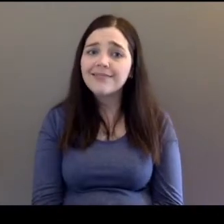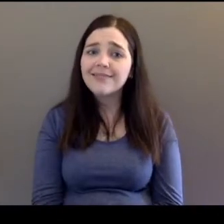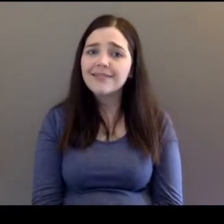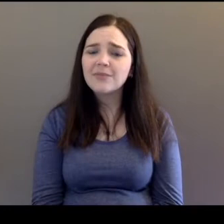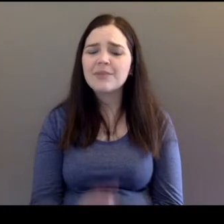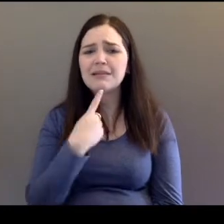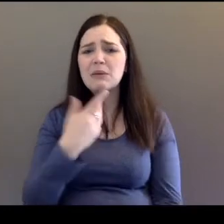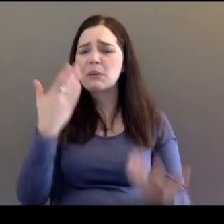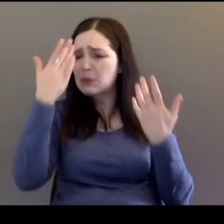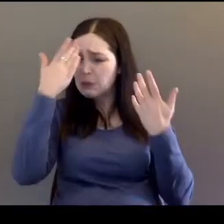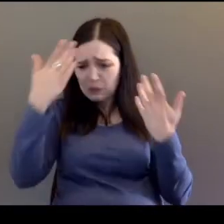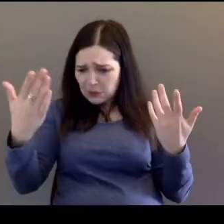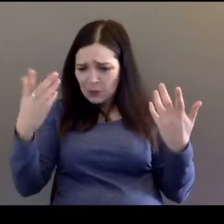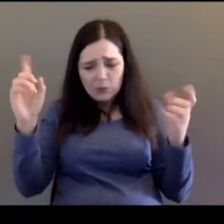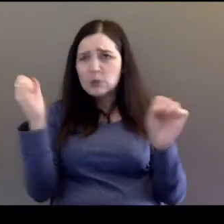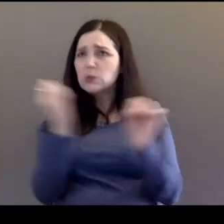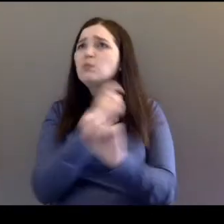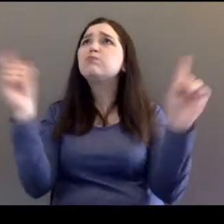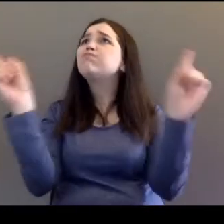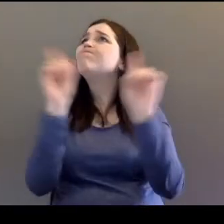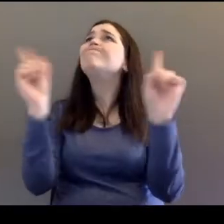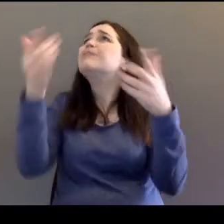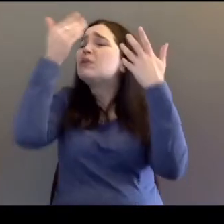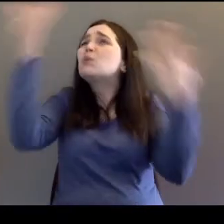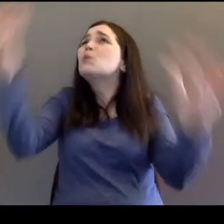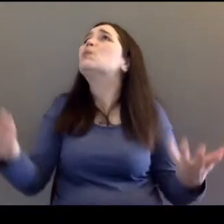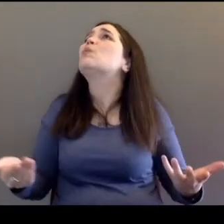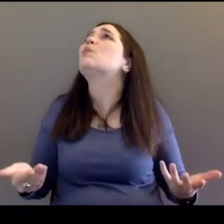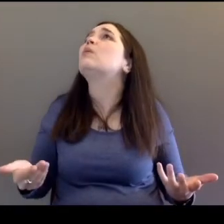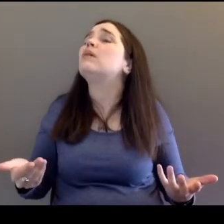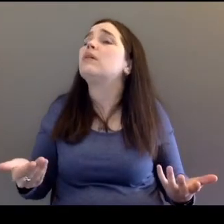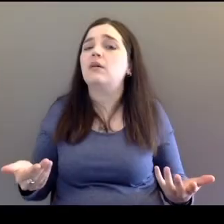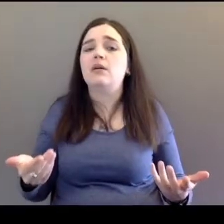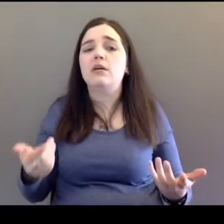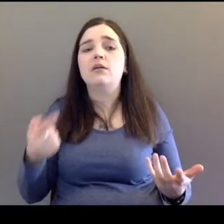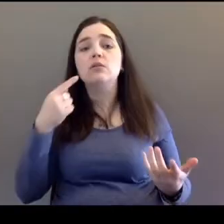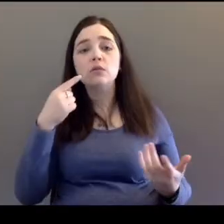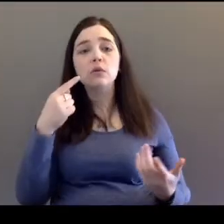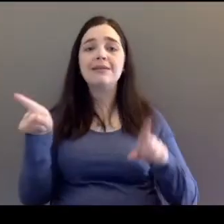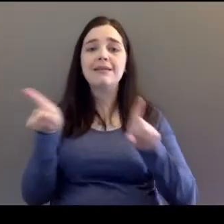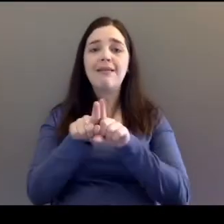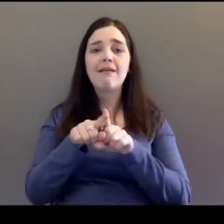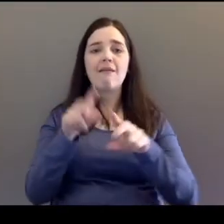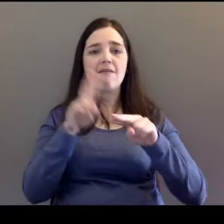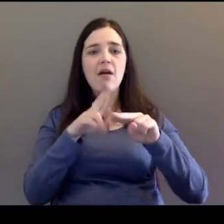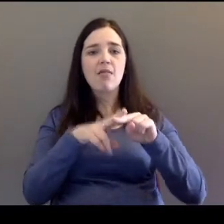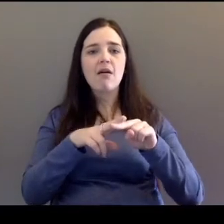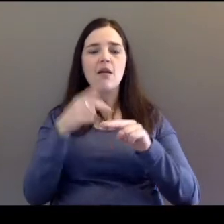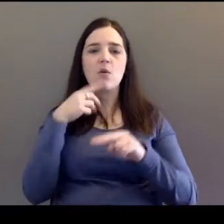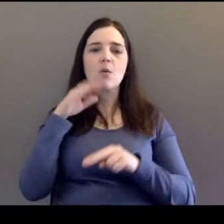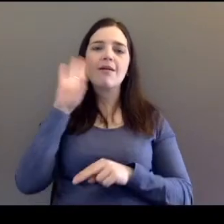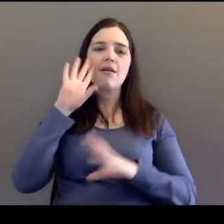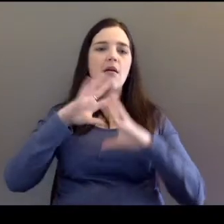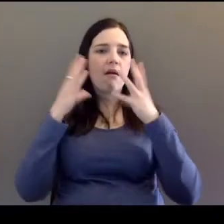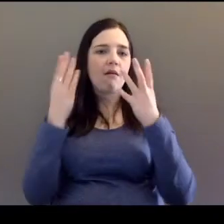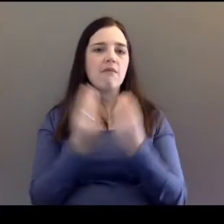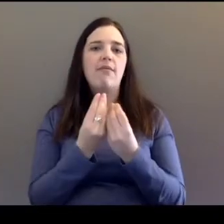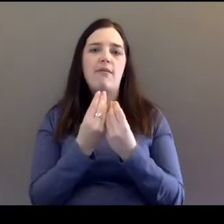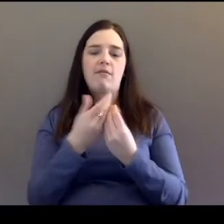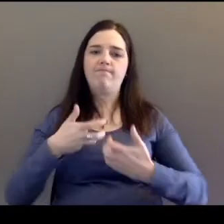do. We can go and rant against heaven, and God is big enough like a father to hear all our complaints.